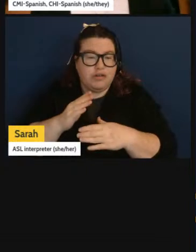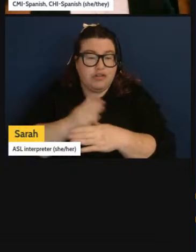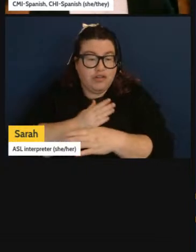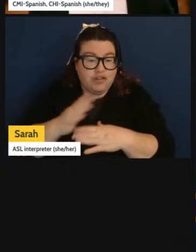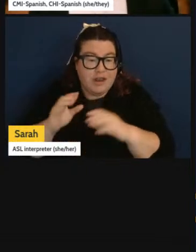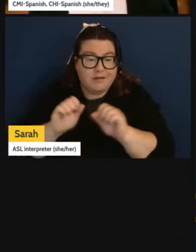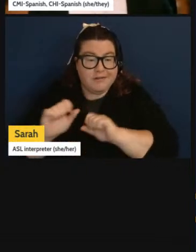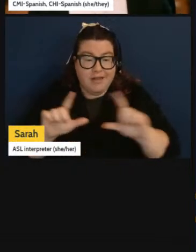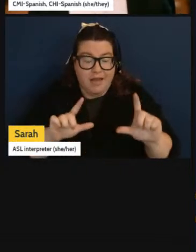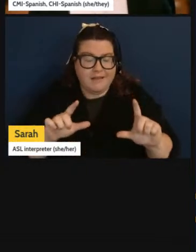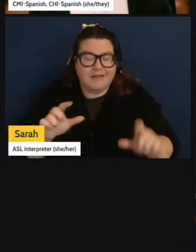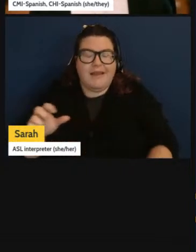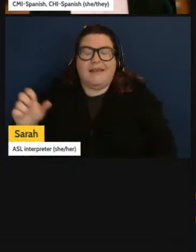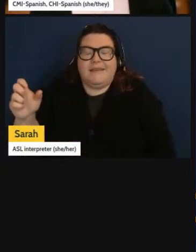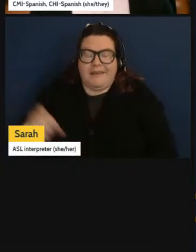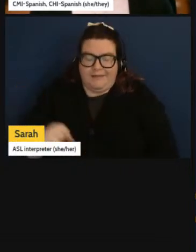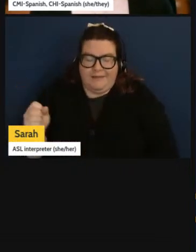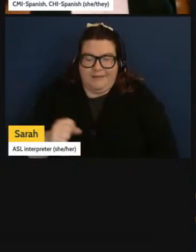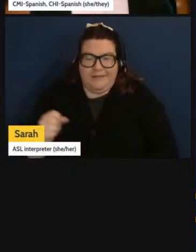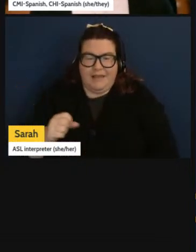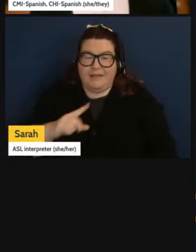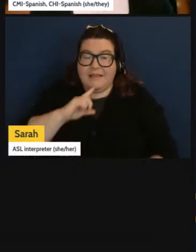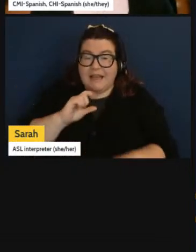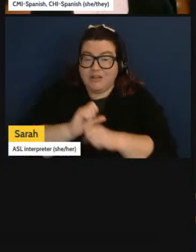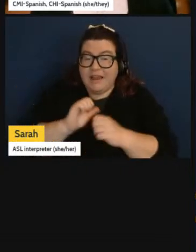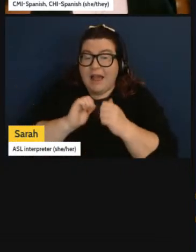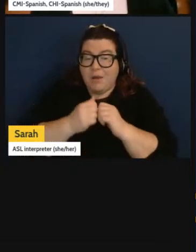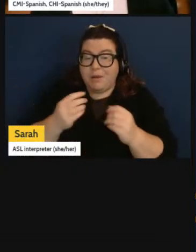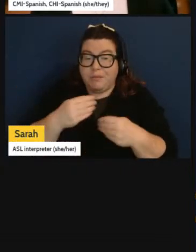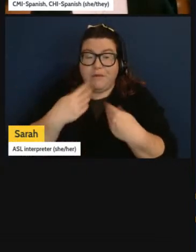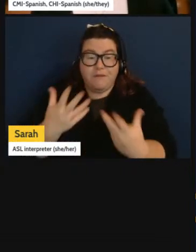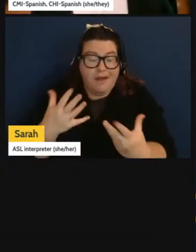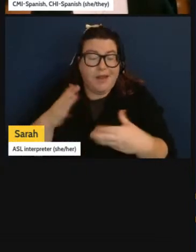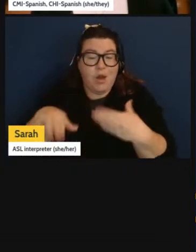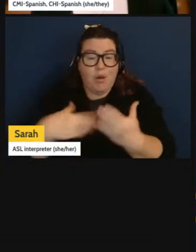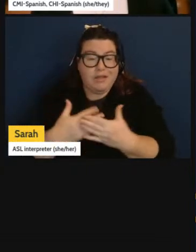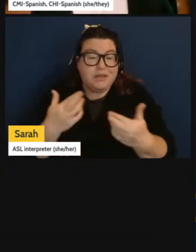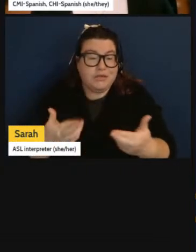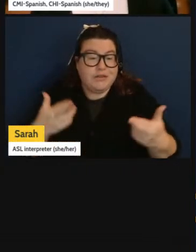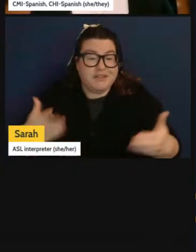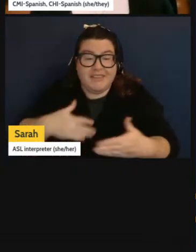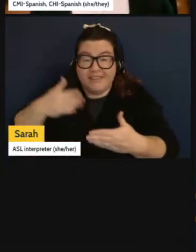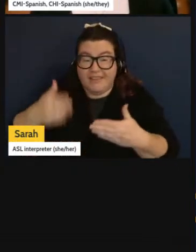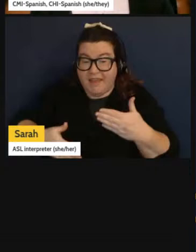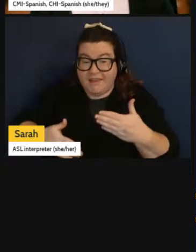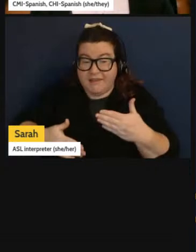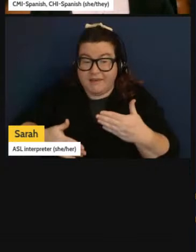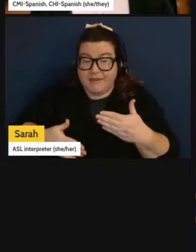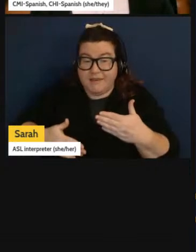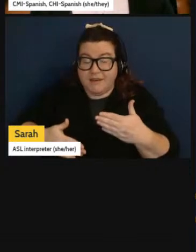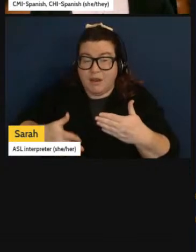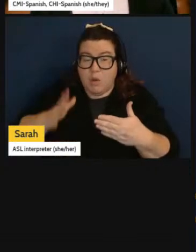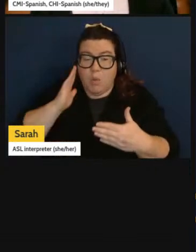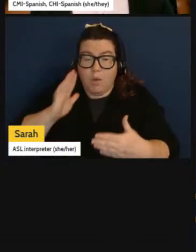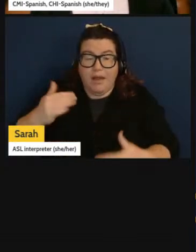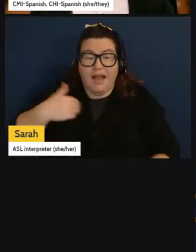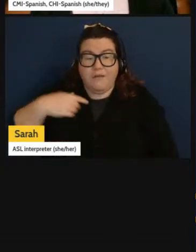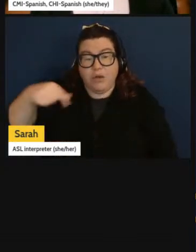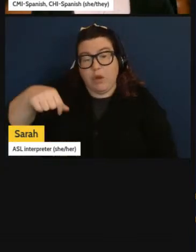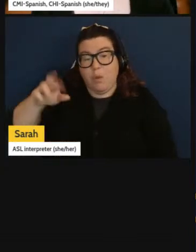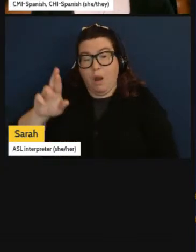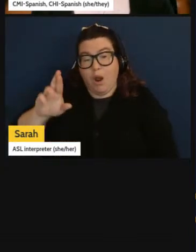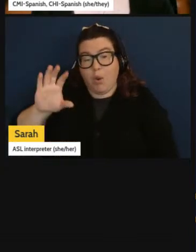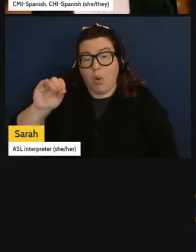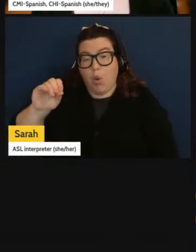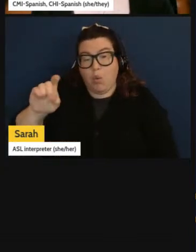there is that's actually how I'm going to give you all the resources at the end of the workshop. There'll be a QR code to scan, but you